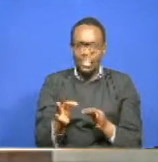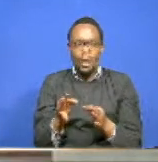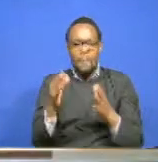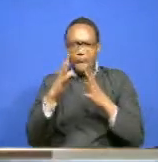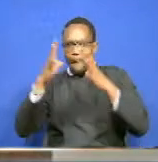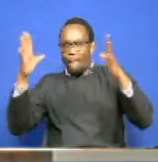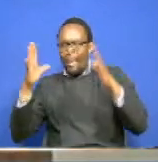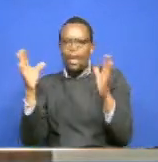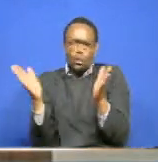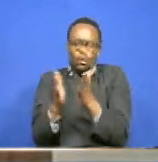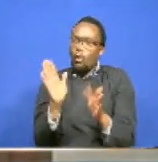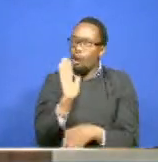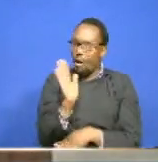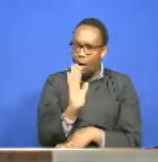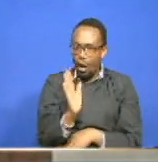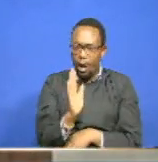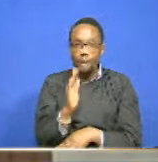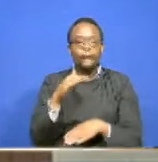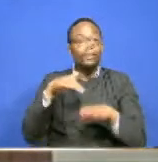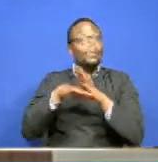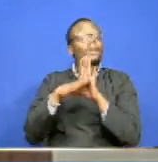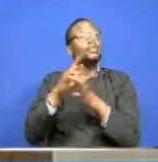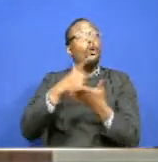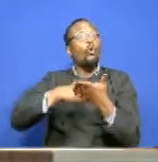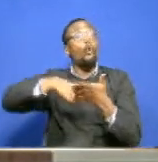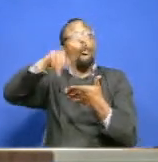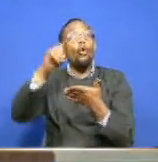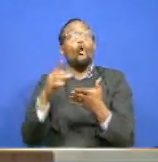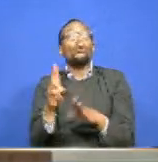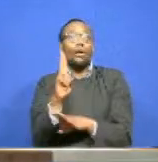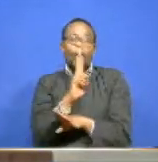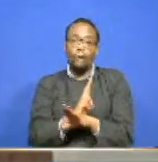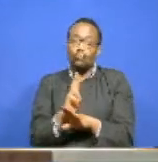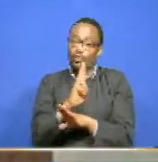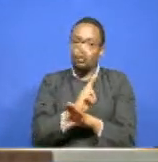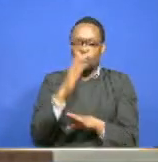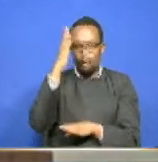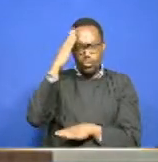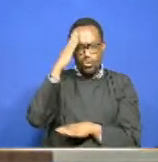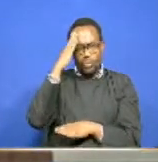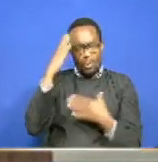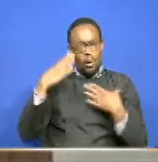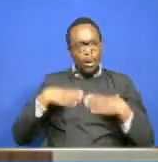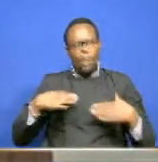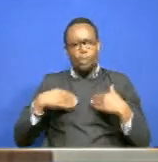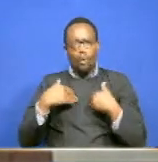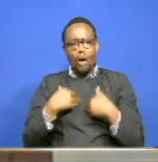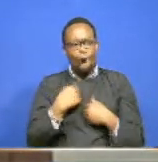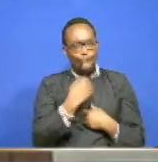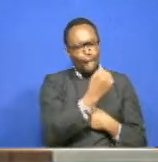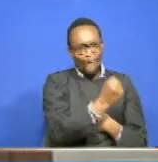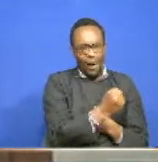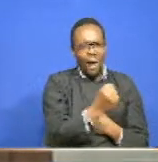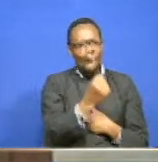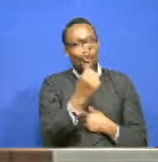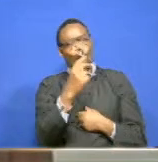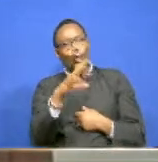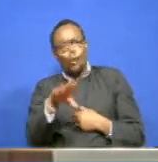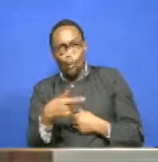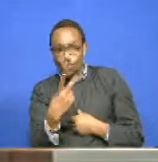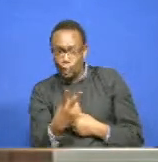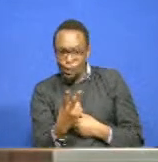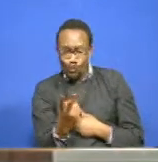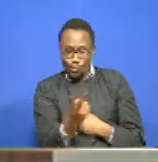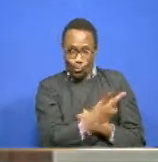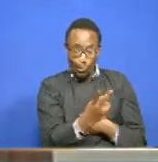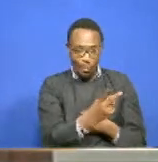size. It is in the right use. You know, those guys with five talents and four talents, they were not